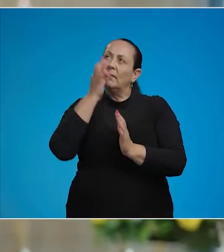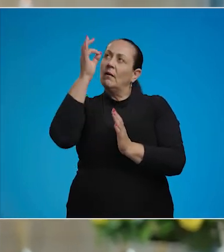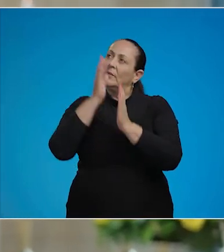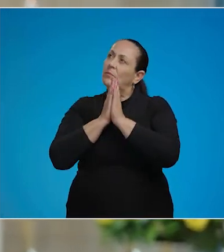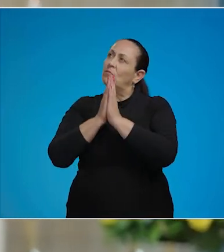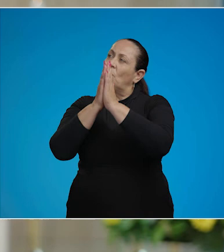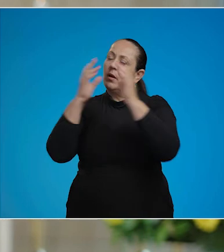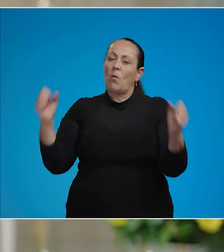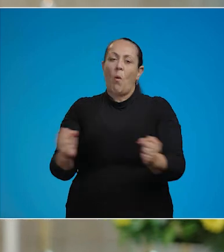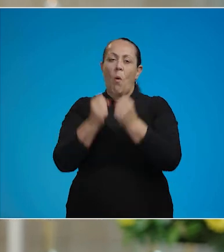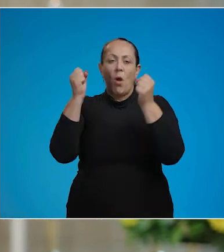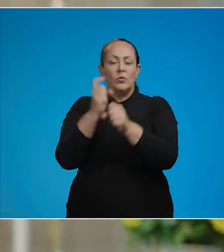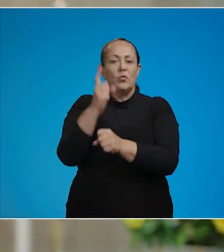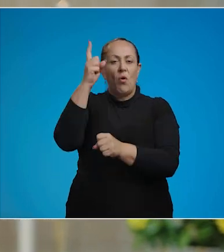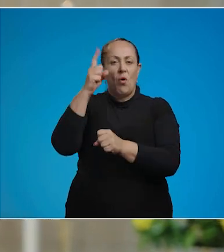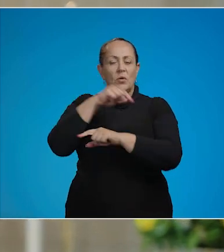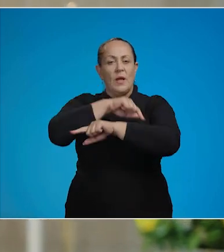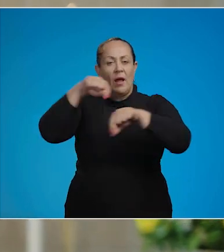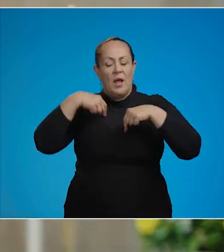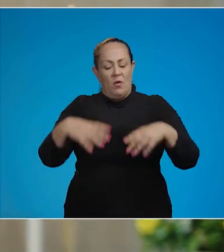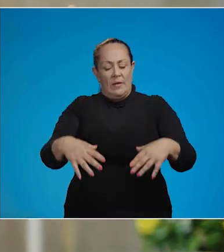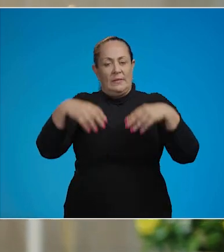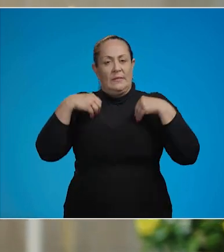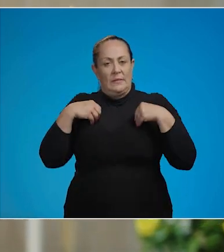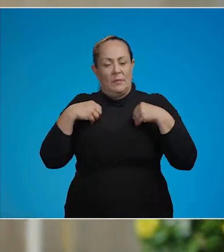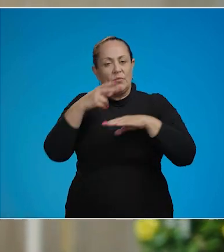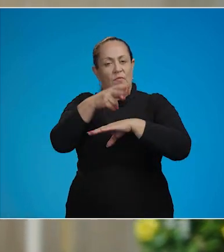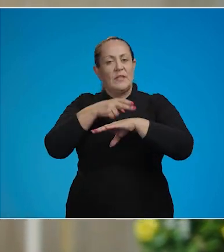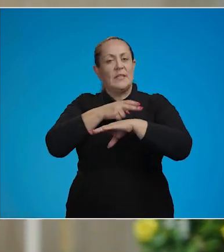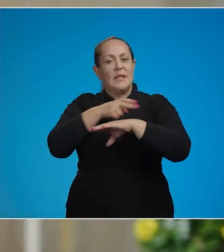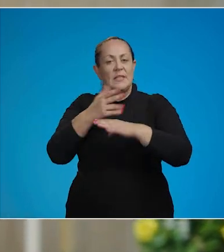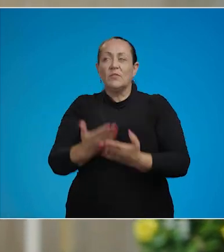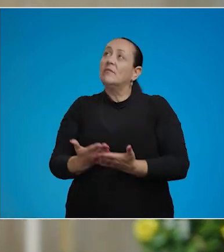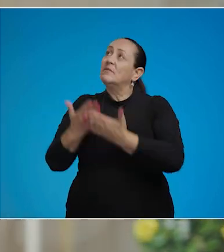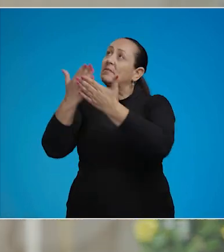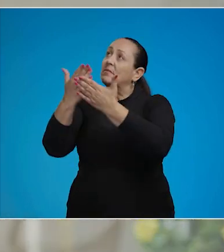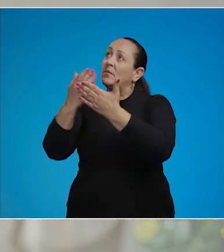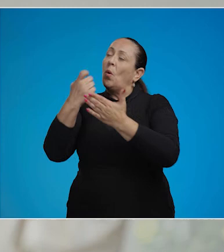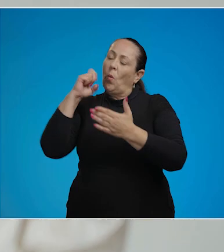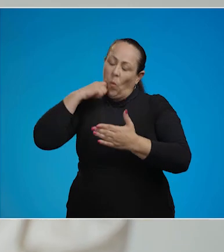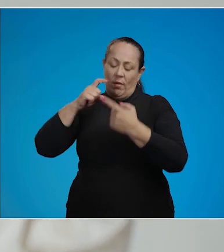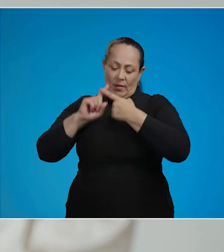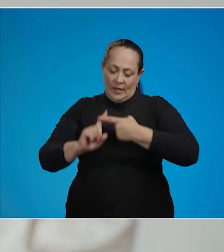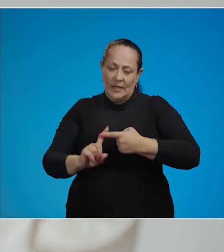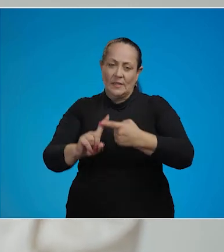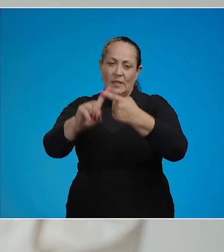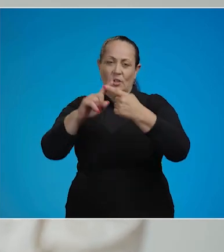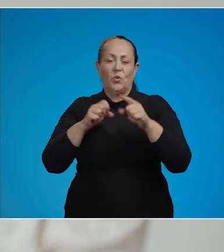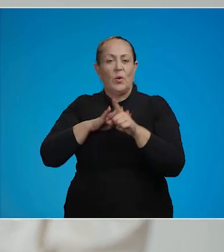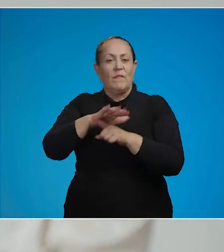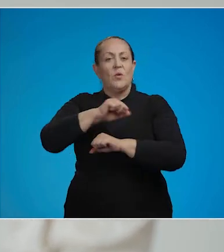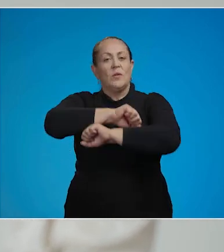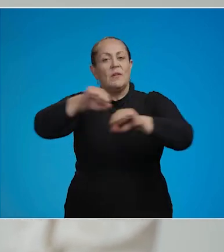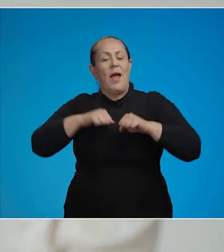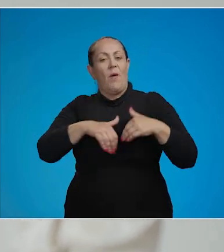Grant, we pray, Almighty God, that our reception of this Paschal Sacrament may have a continuing